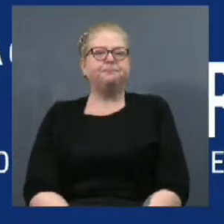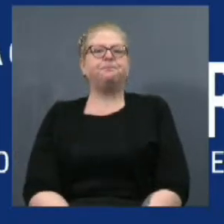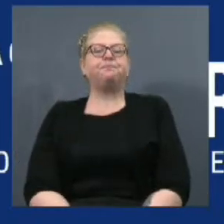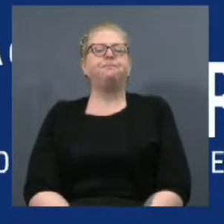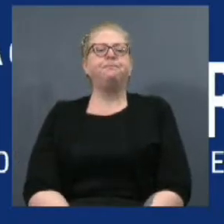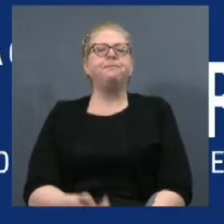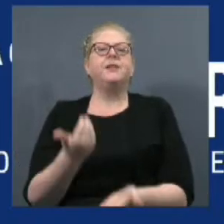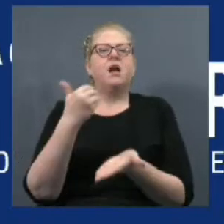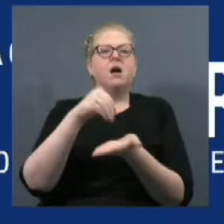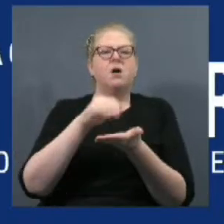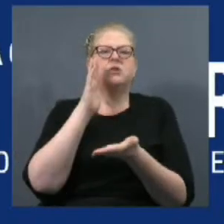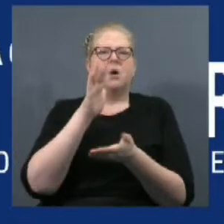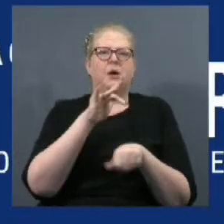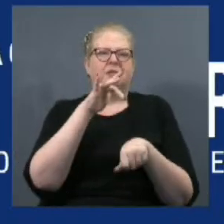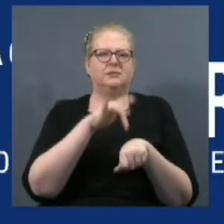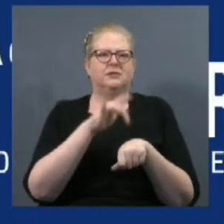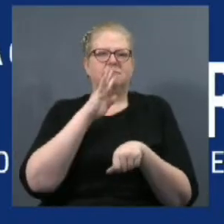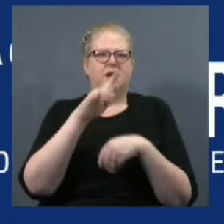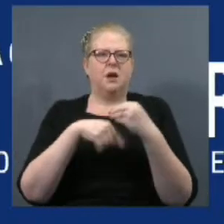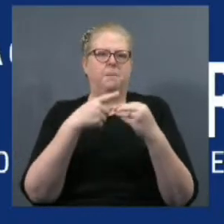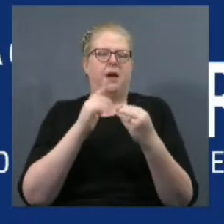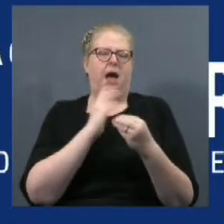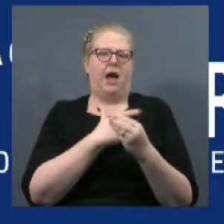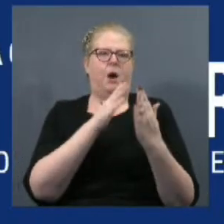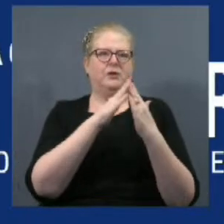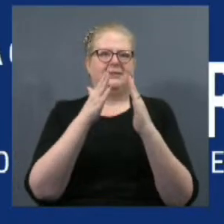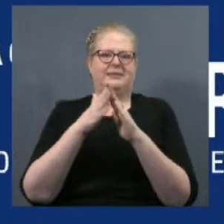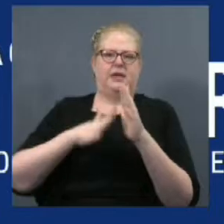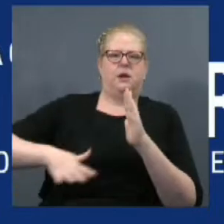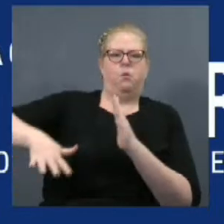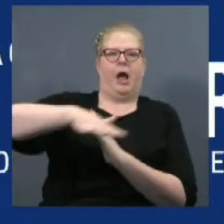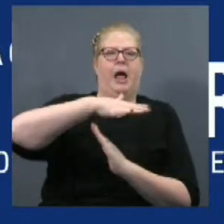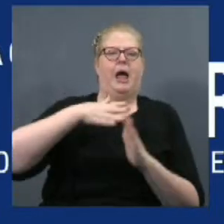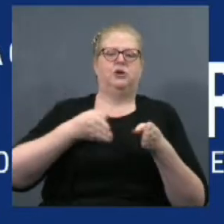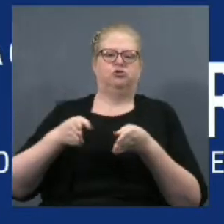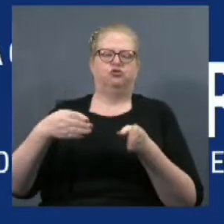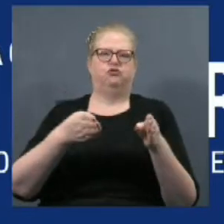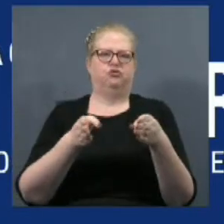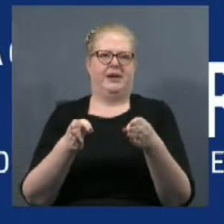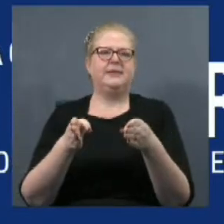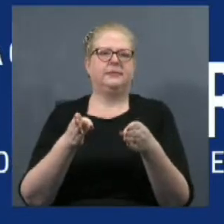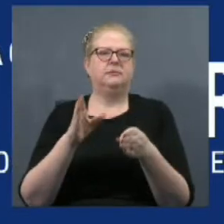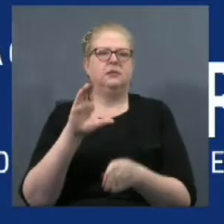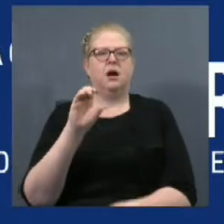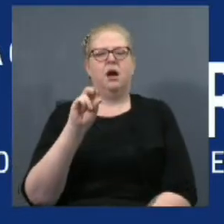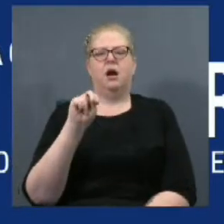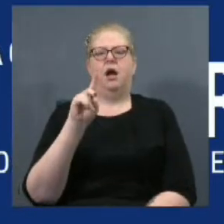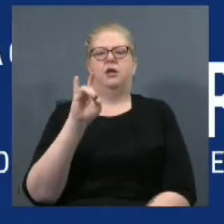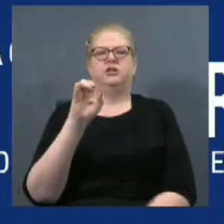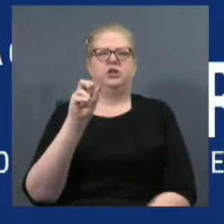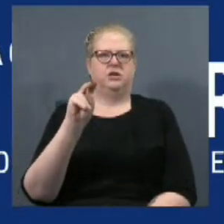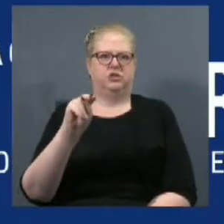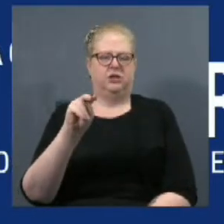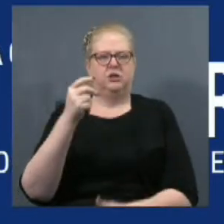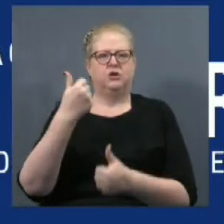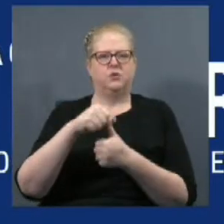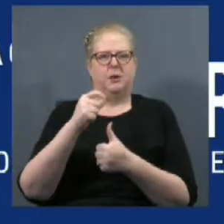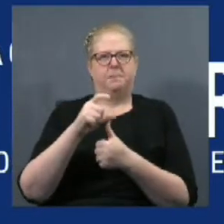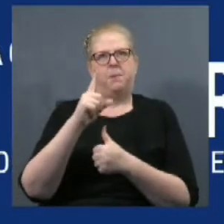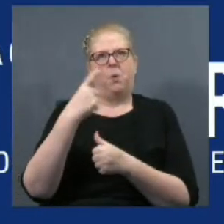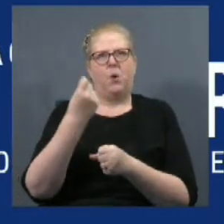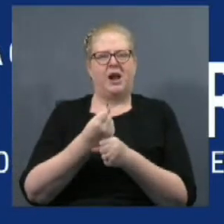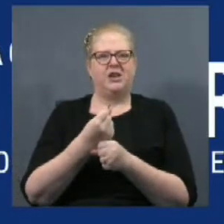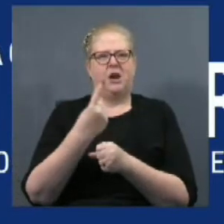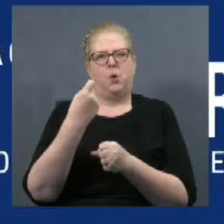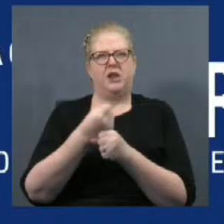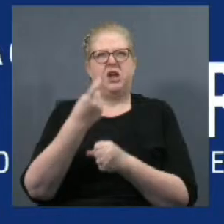upon our citywide street condition mapping. If you recall, a year and a half ago, actually, in January of